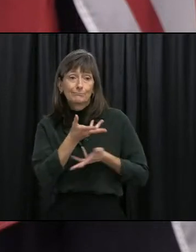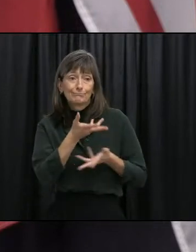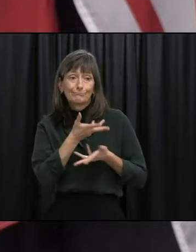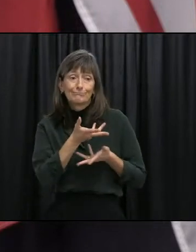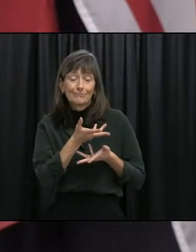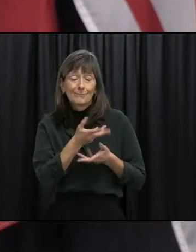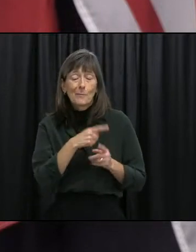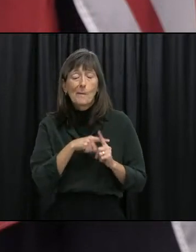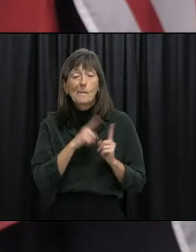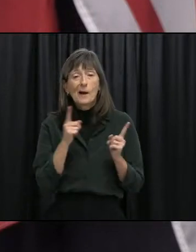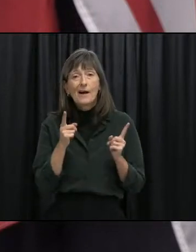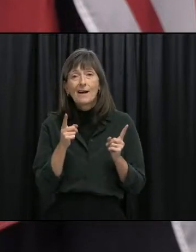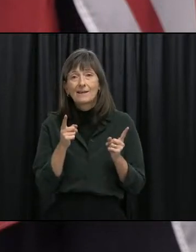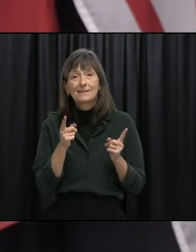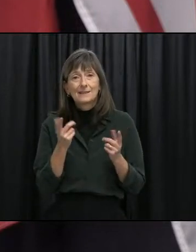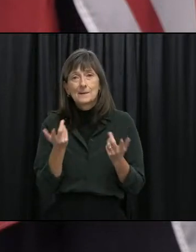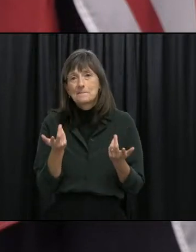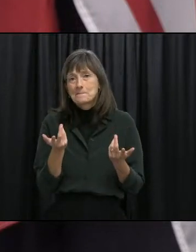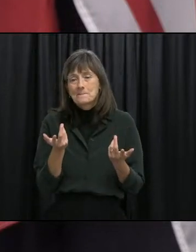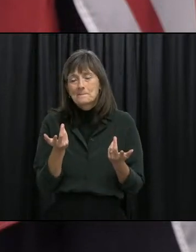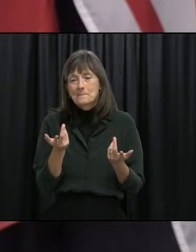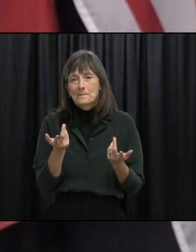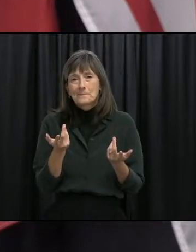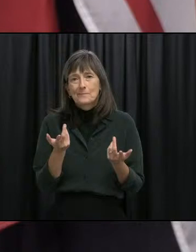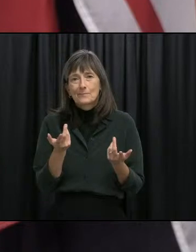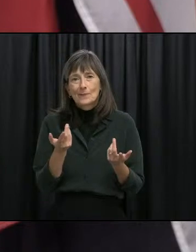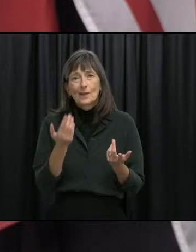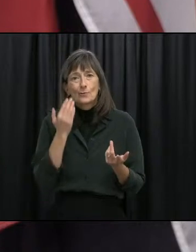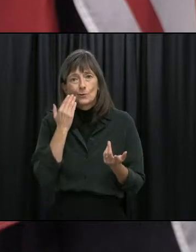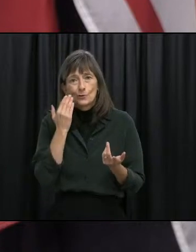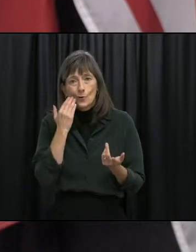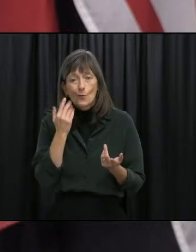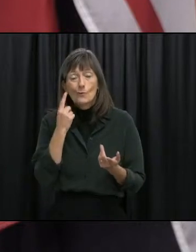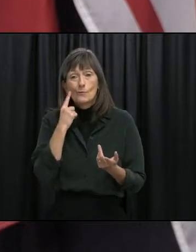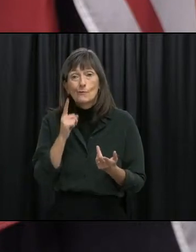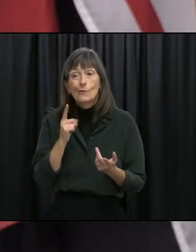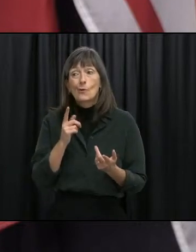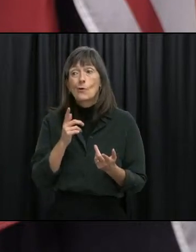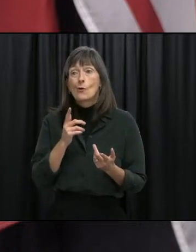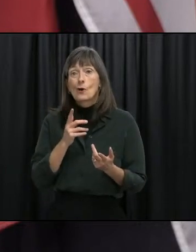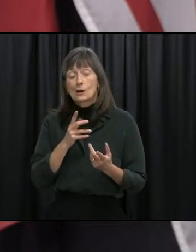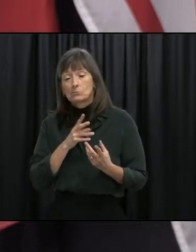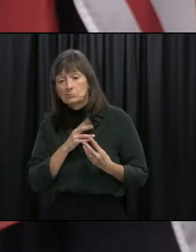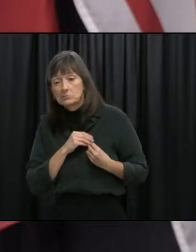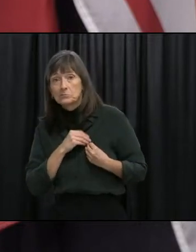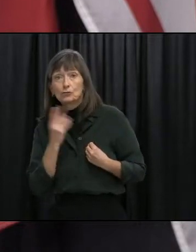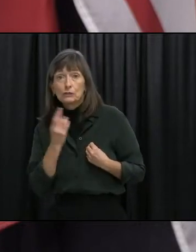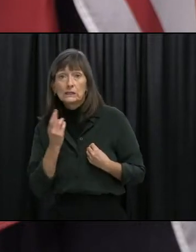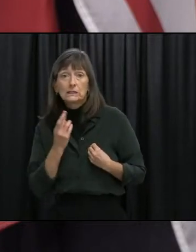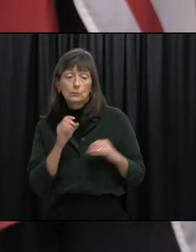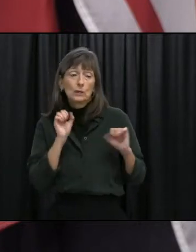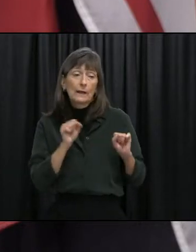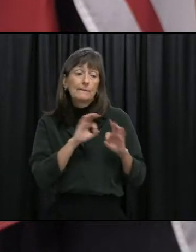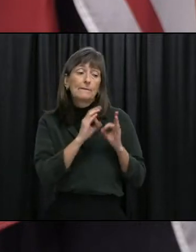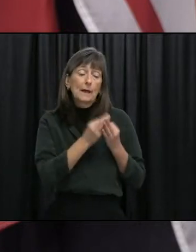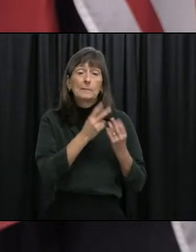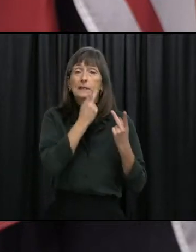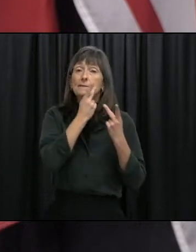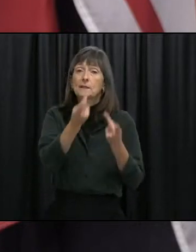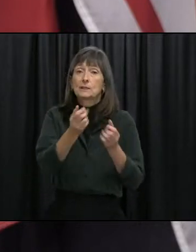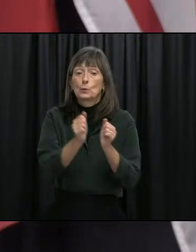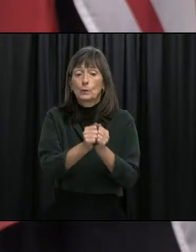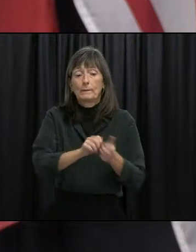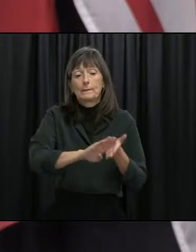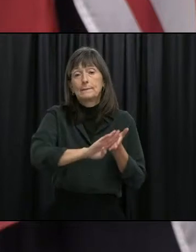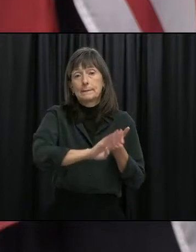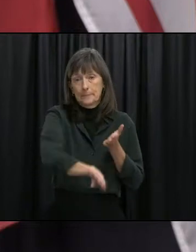end of the day, for compassionate grounds, we do have exemptions that are available for families. We did